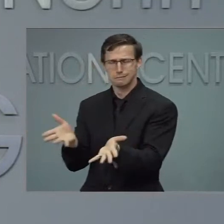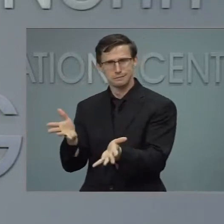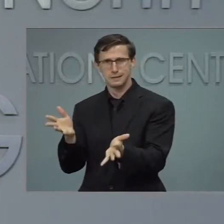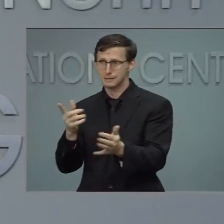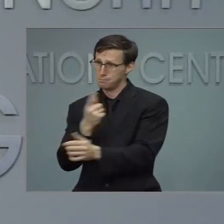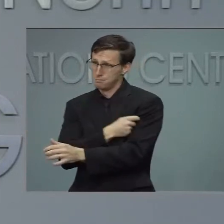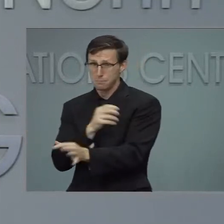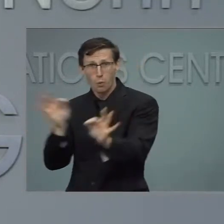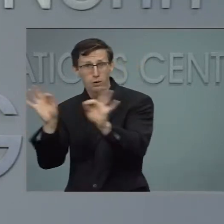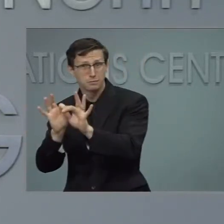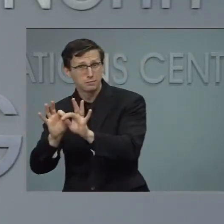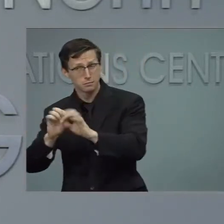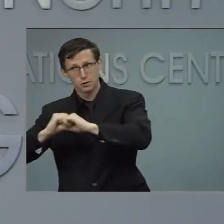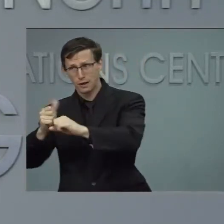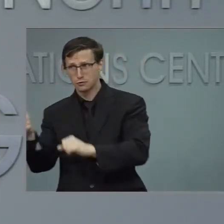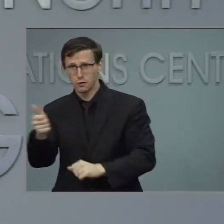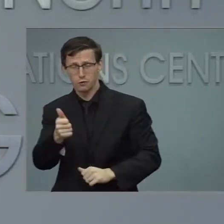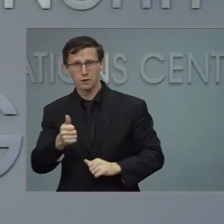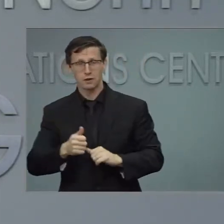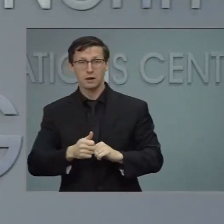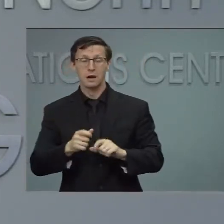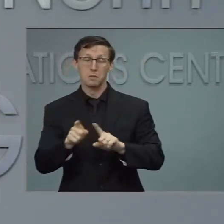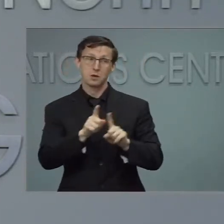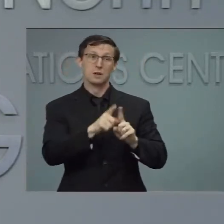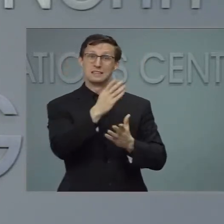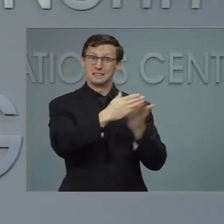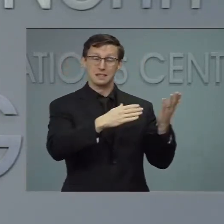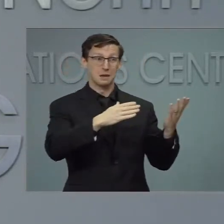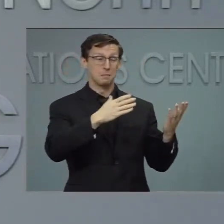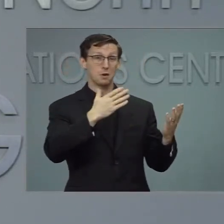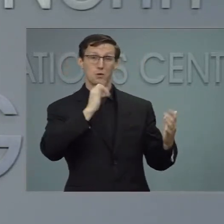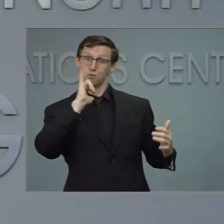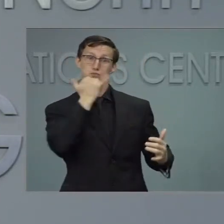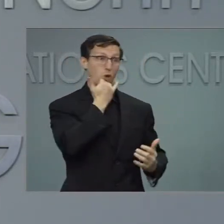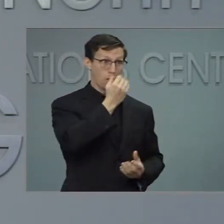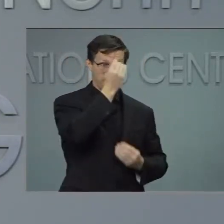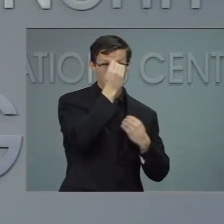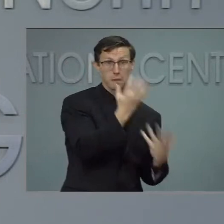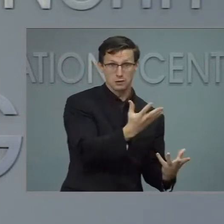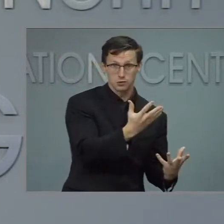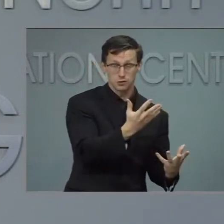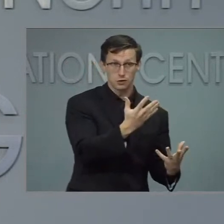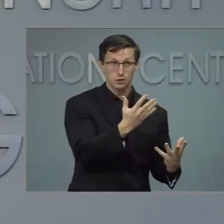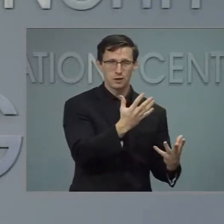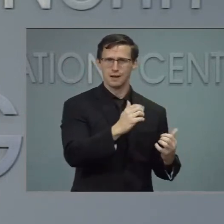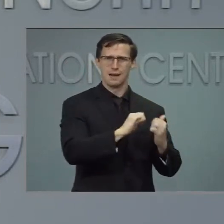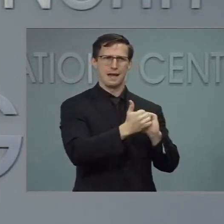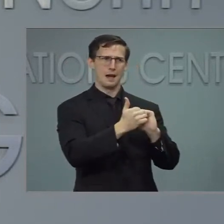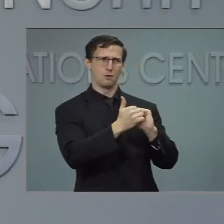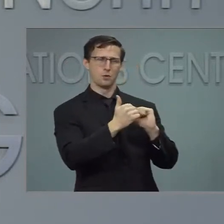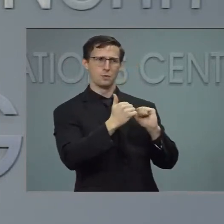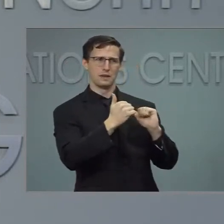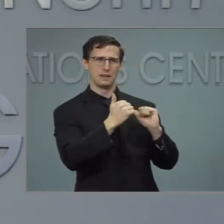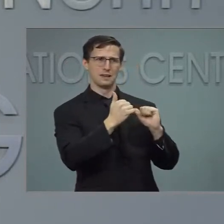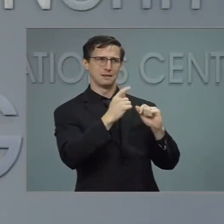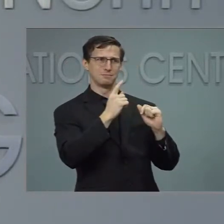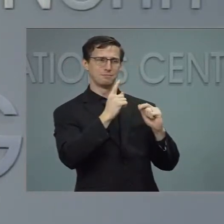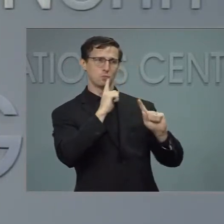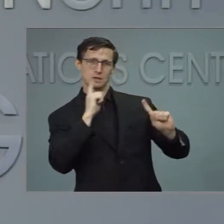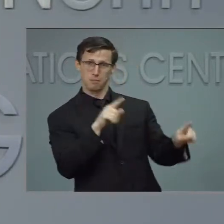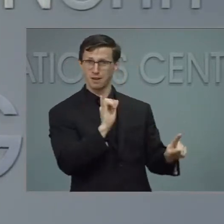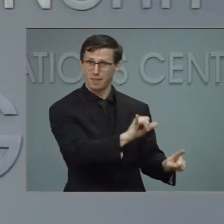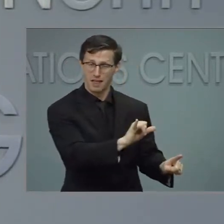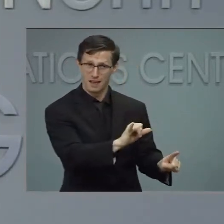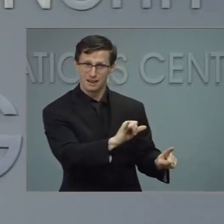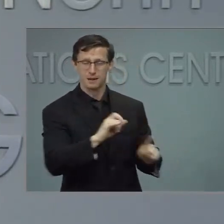vaccine is. So battling disinformation comes from trusted people and from doctors. Do you want to add anything to that,